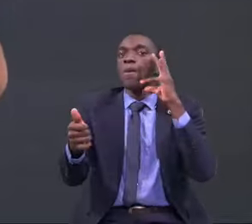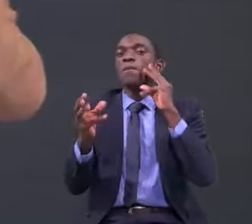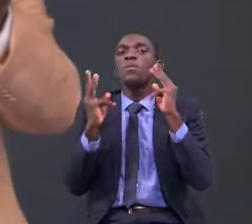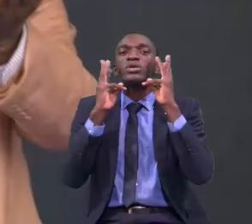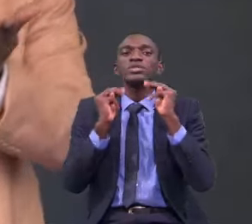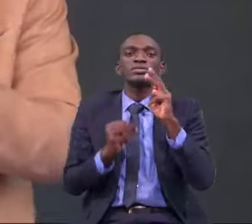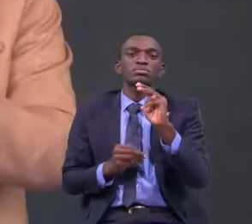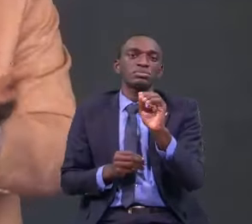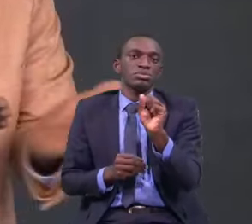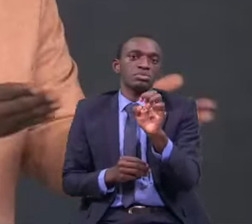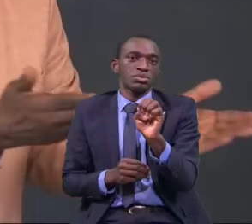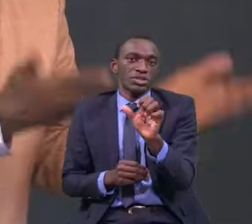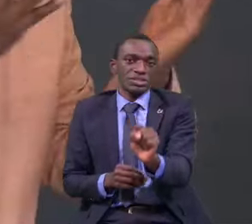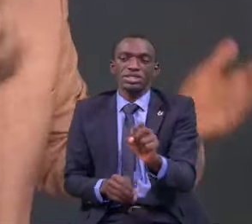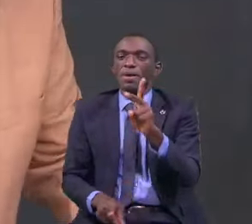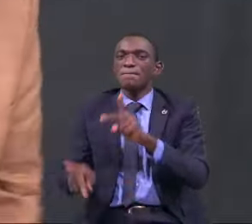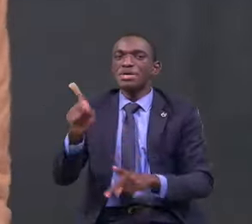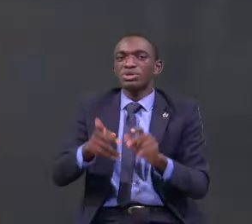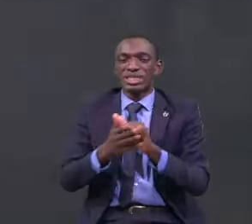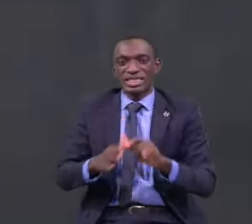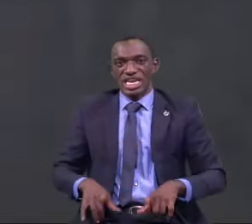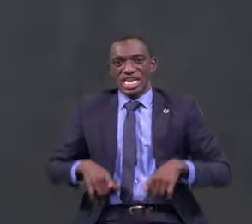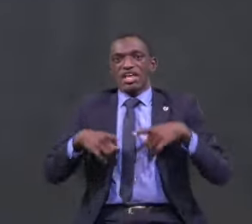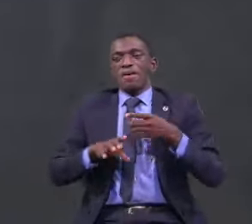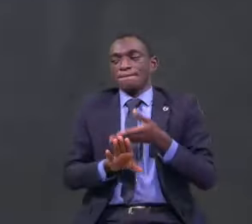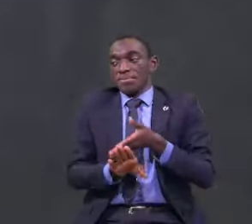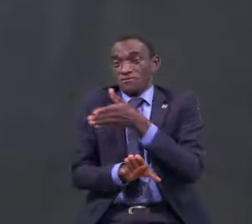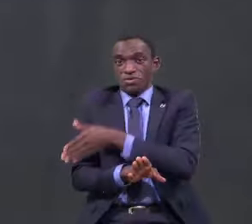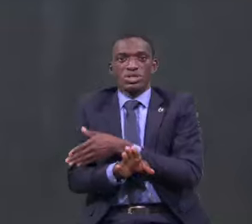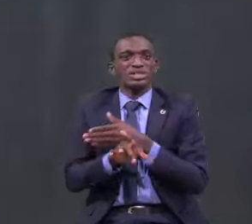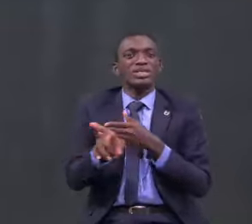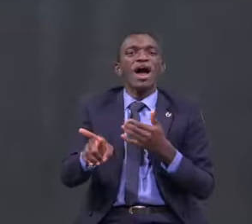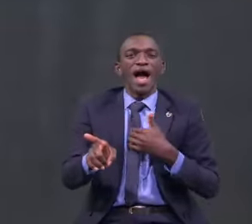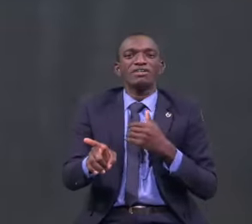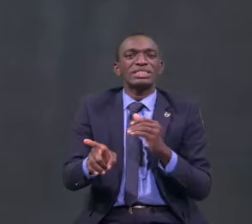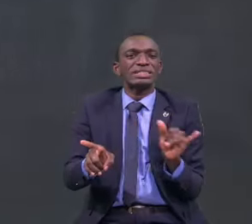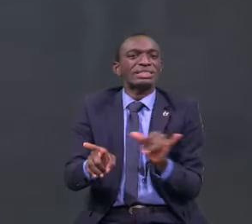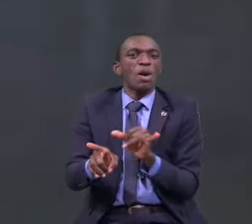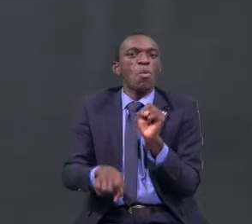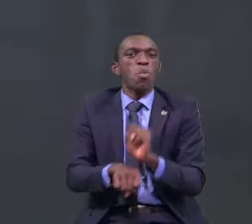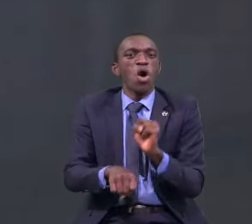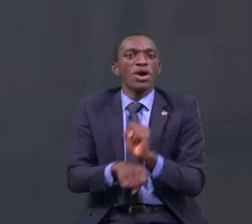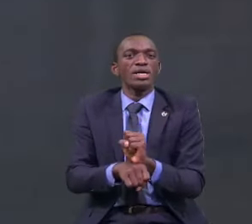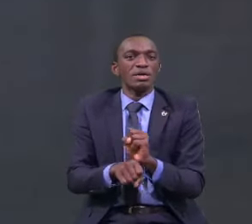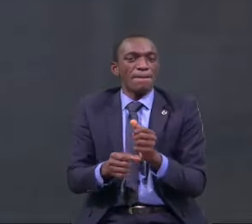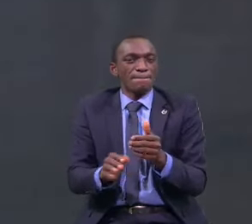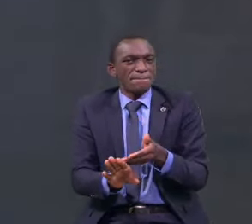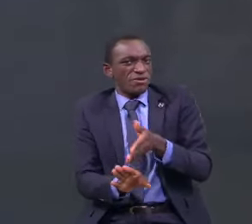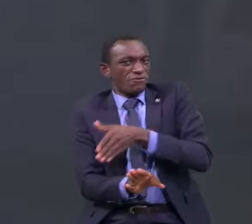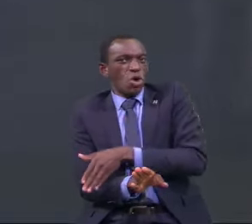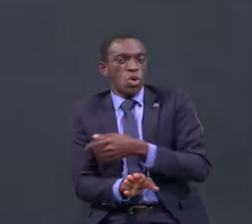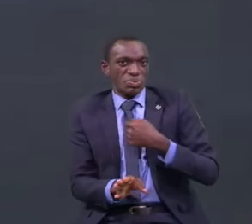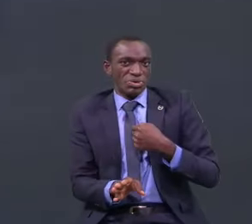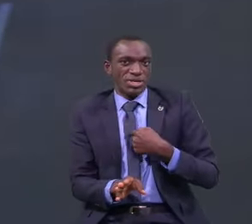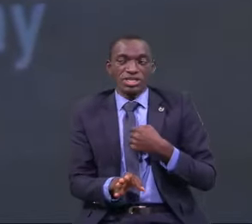that same profession before you, and they succeeded. Ask for the old paths.